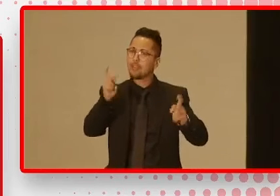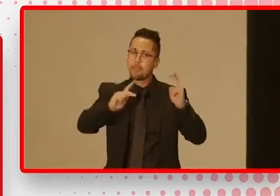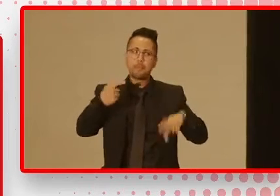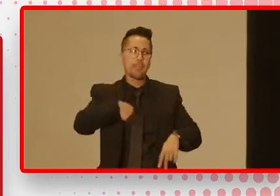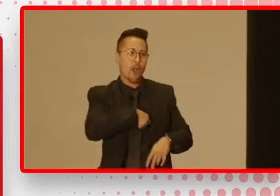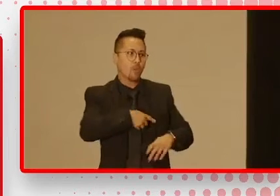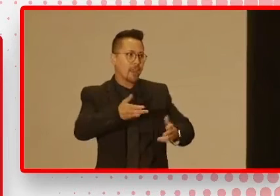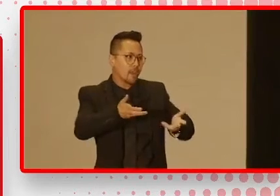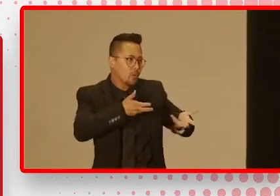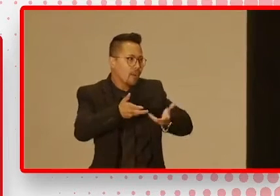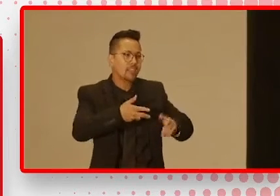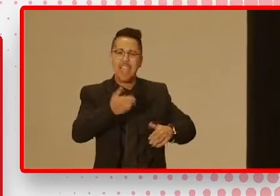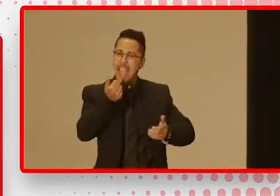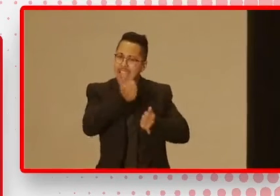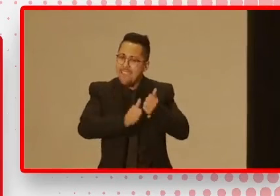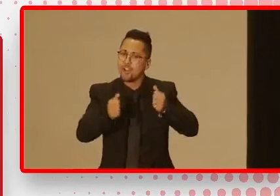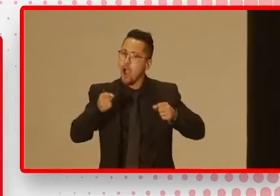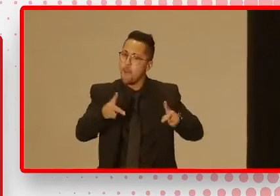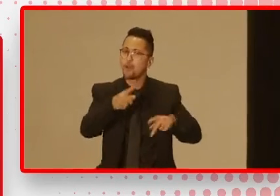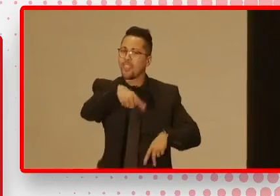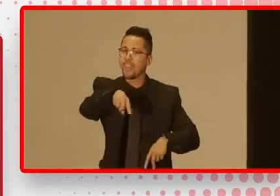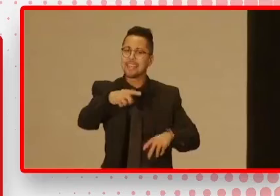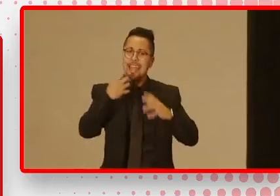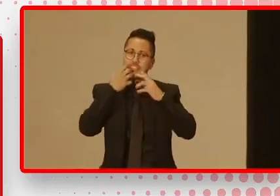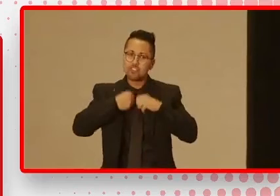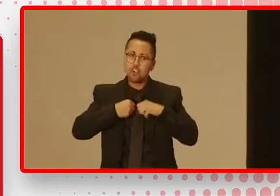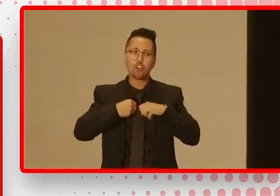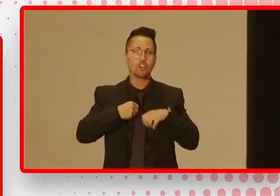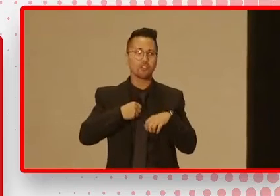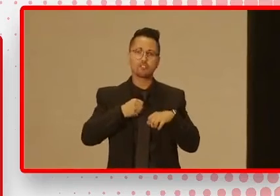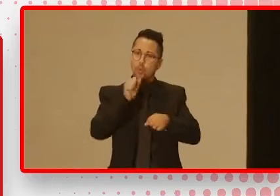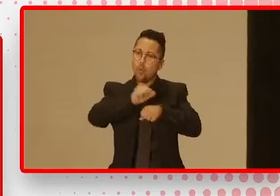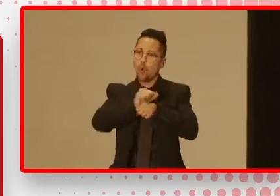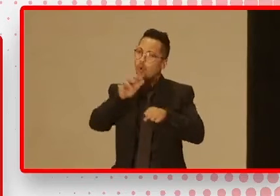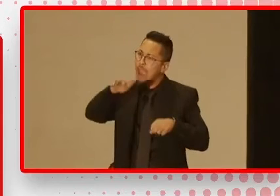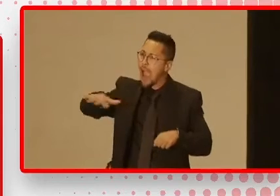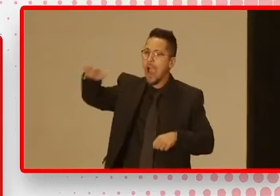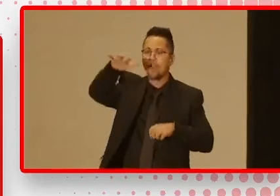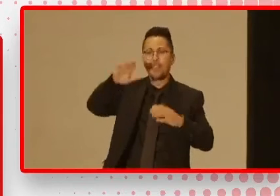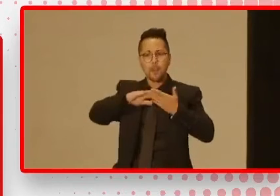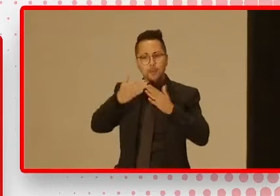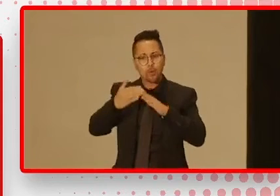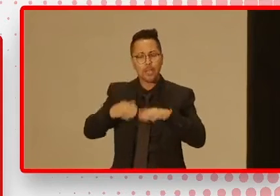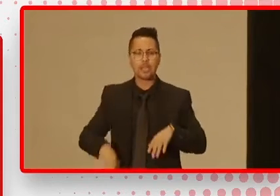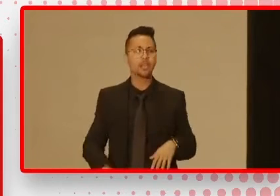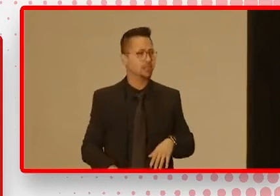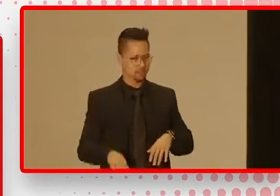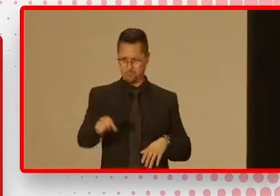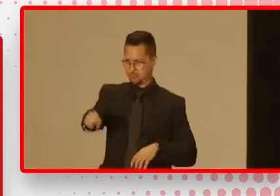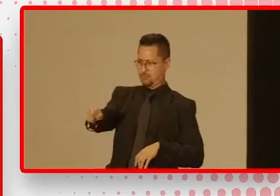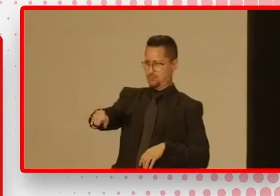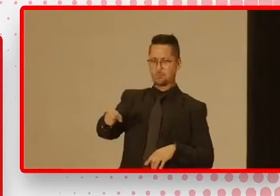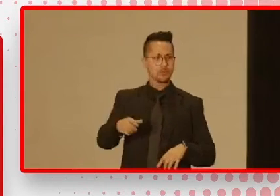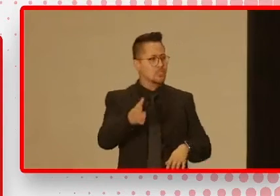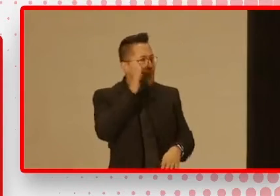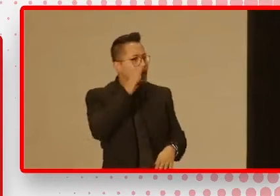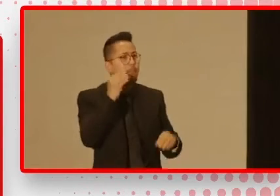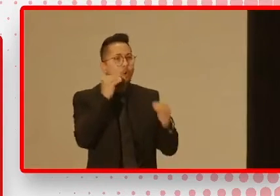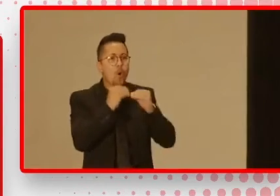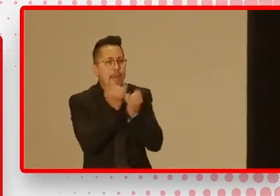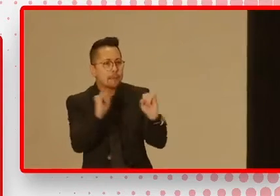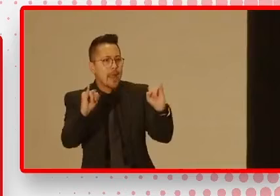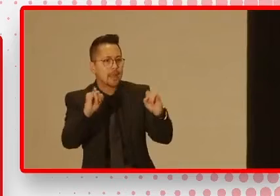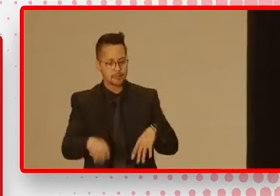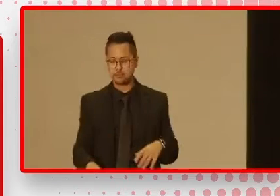every opportunity that they deserve to work out in the community, you know, Oh, and yeah. be more independent?